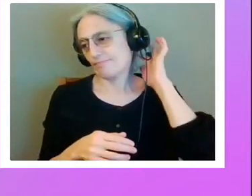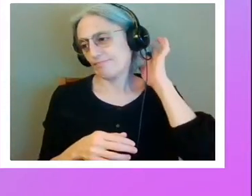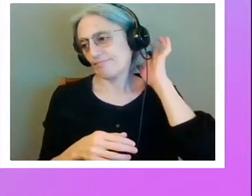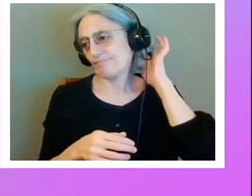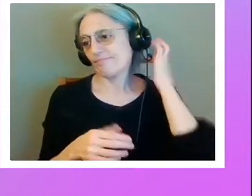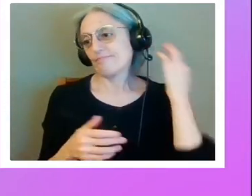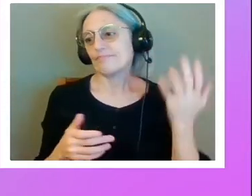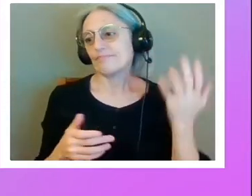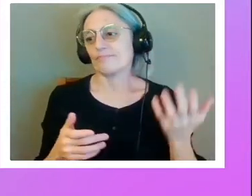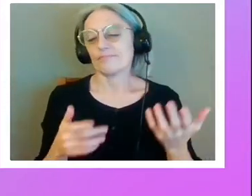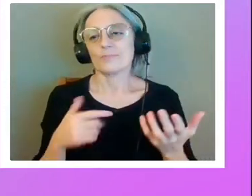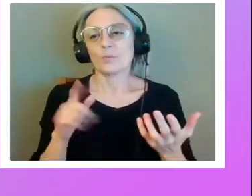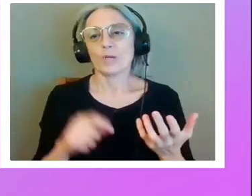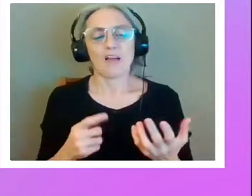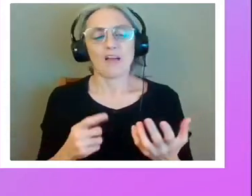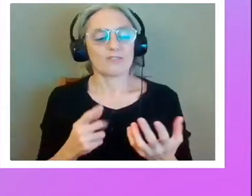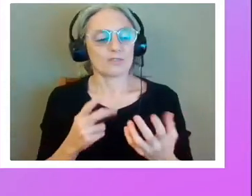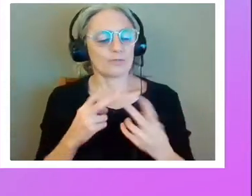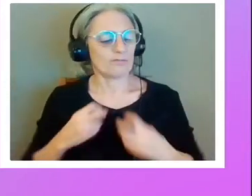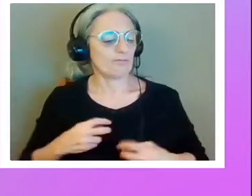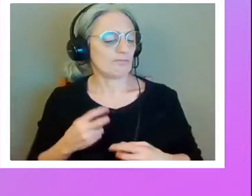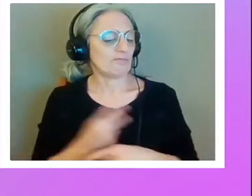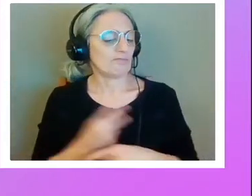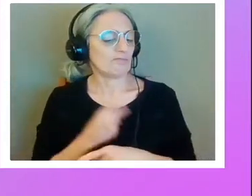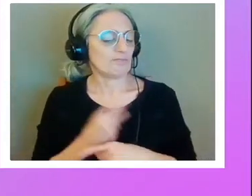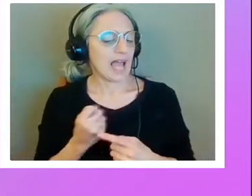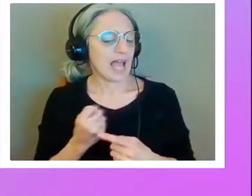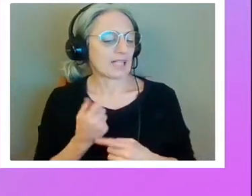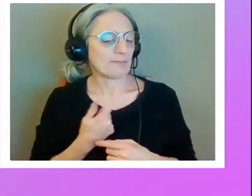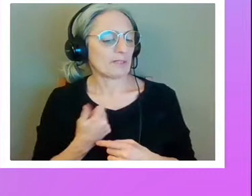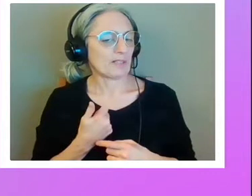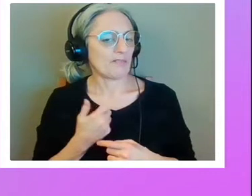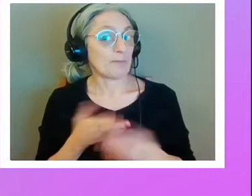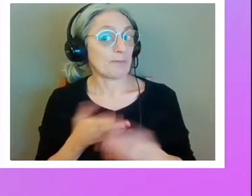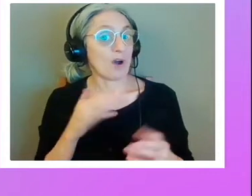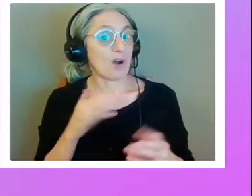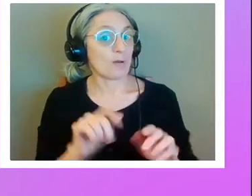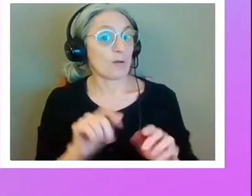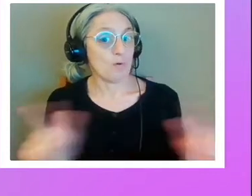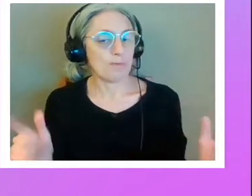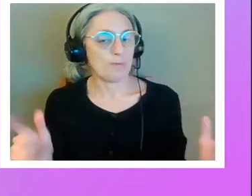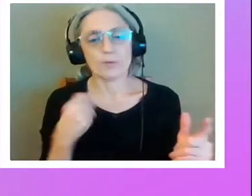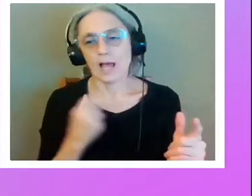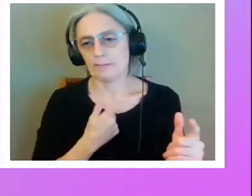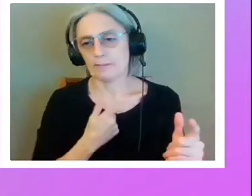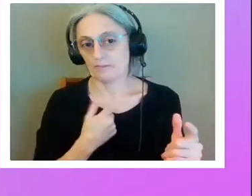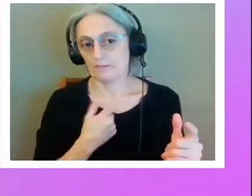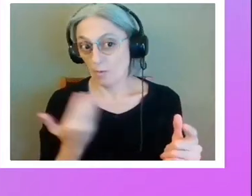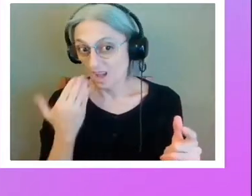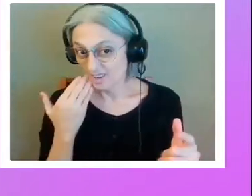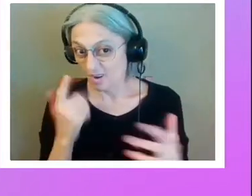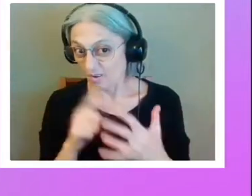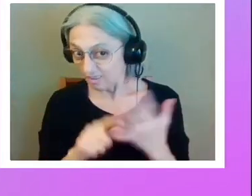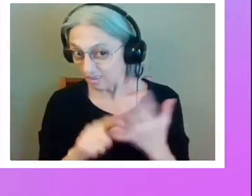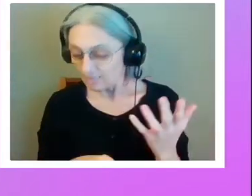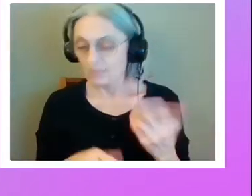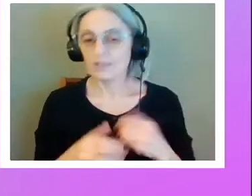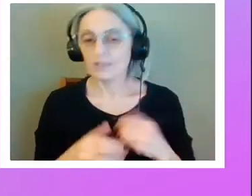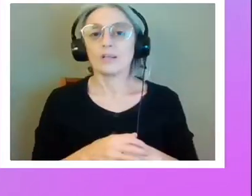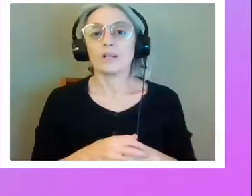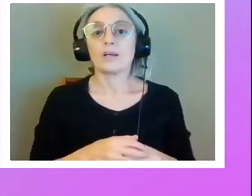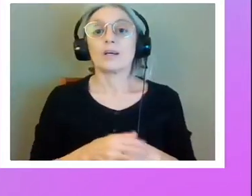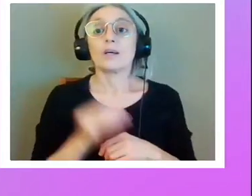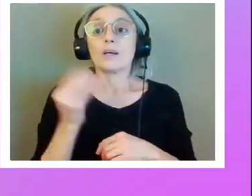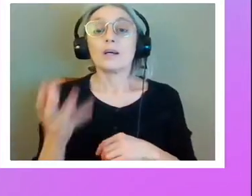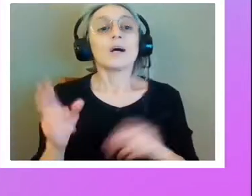ask ourselves before we even open the email. So let me tell you, this subject line